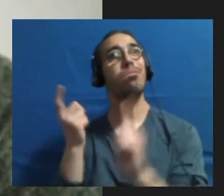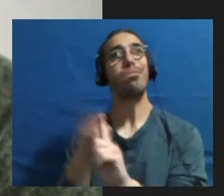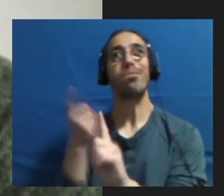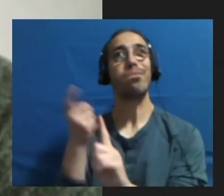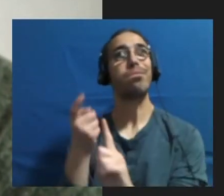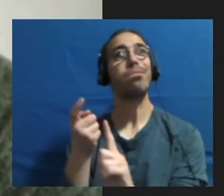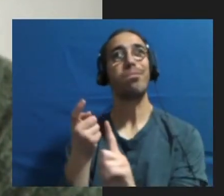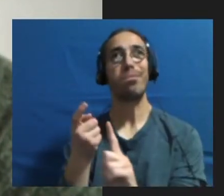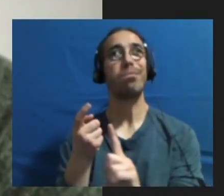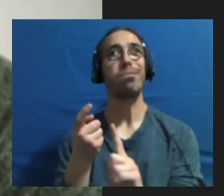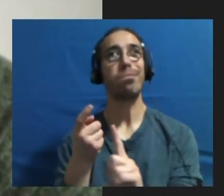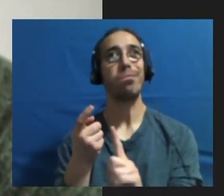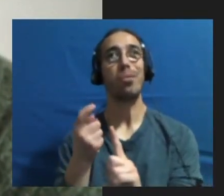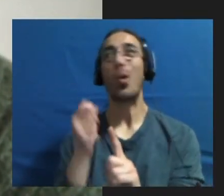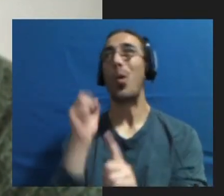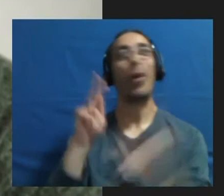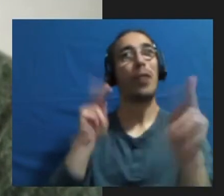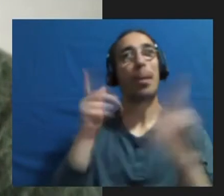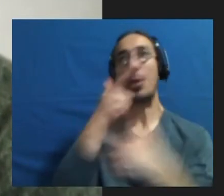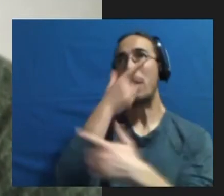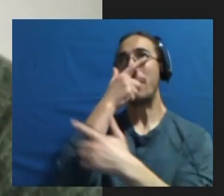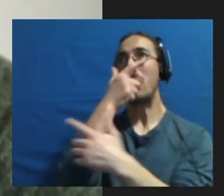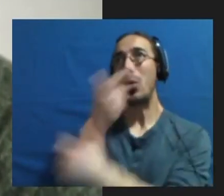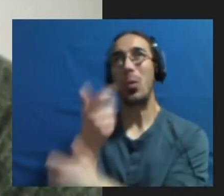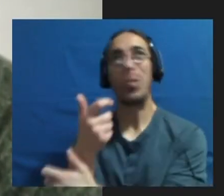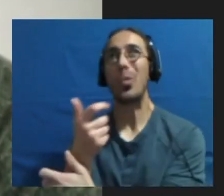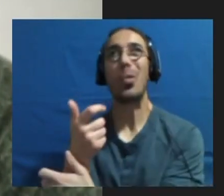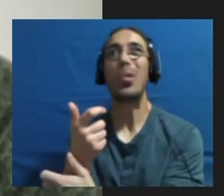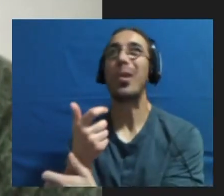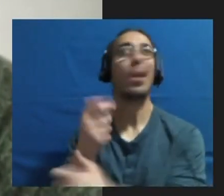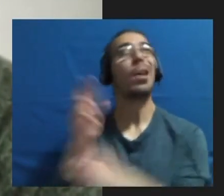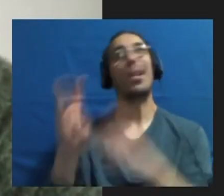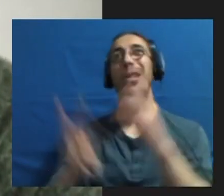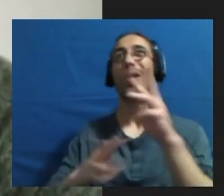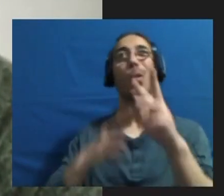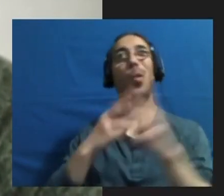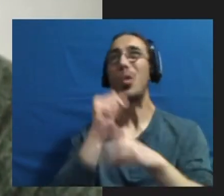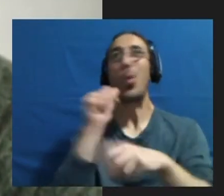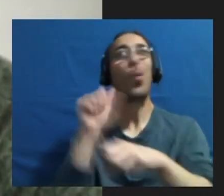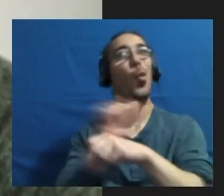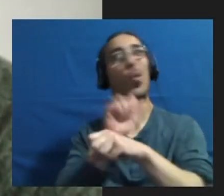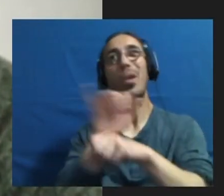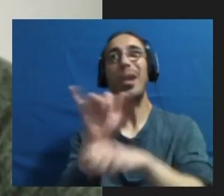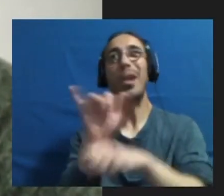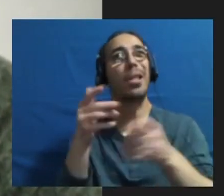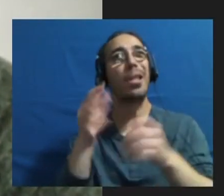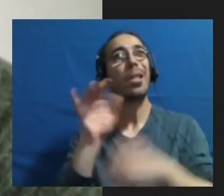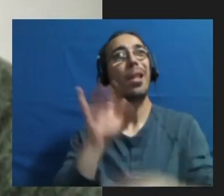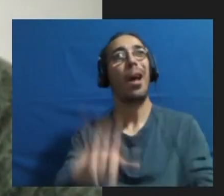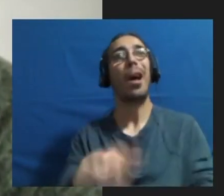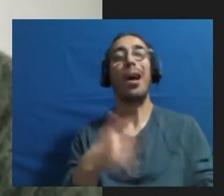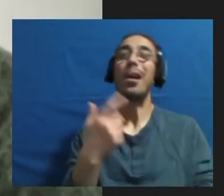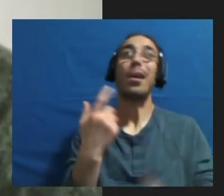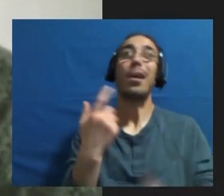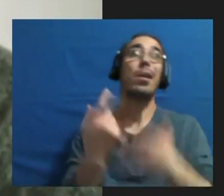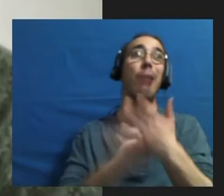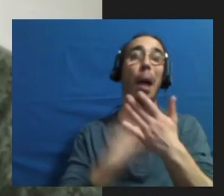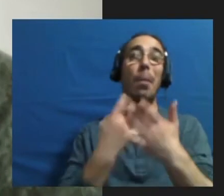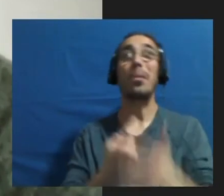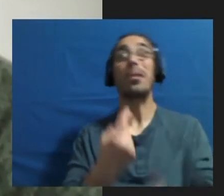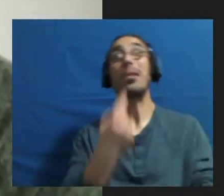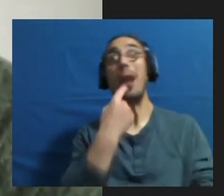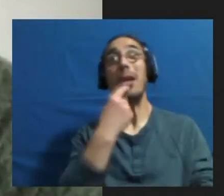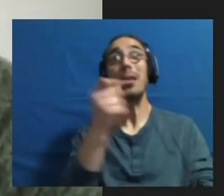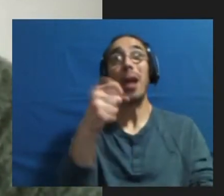to be drawn to you, because the world just doesn't work like that. And it hurts and it sucks to say that, but